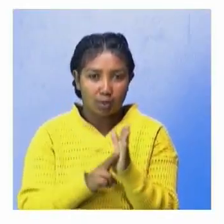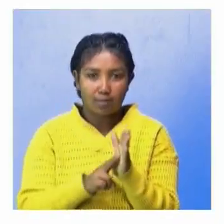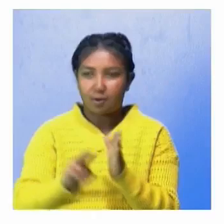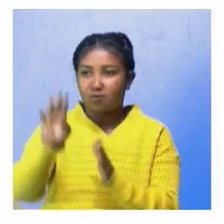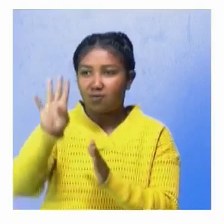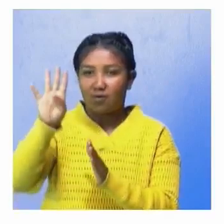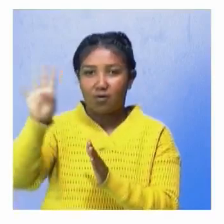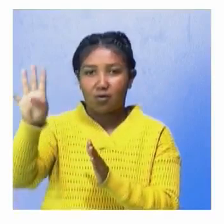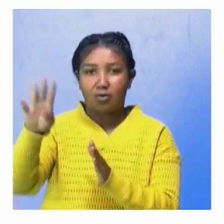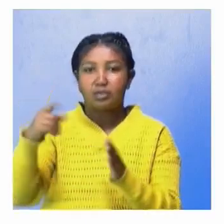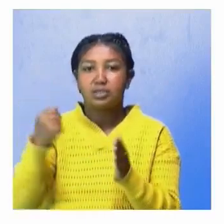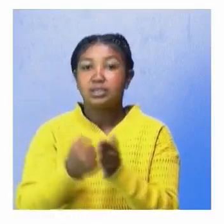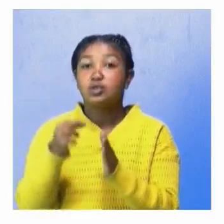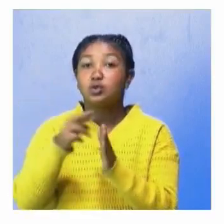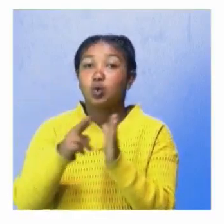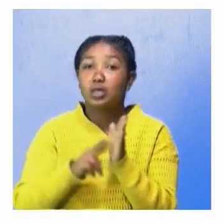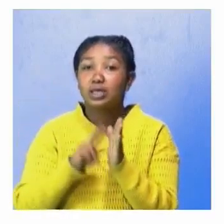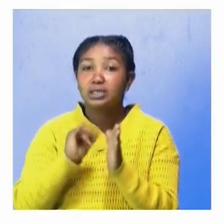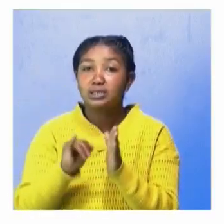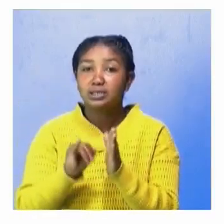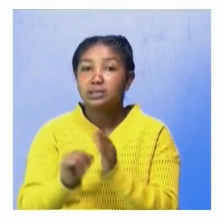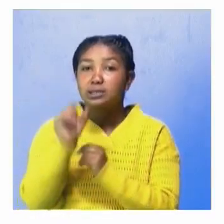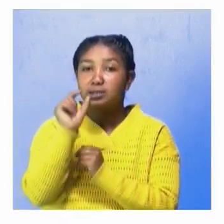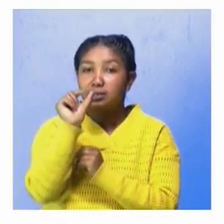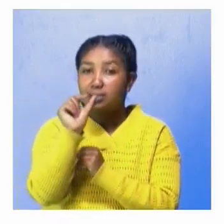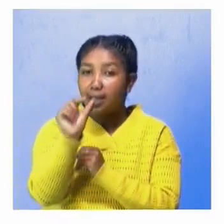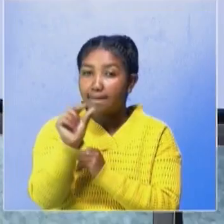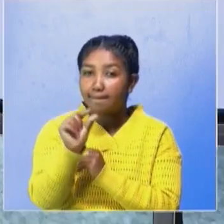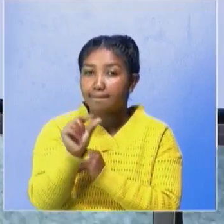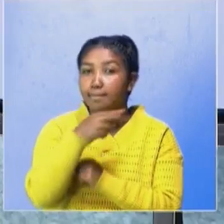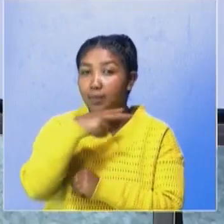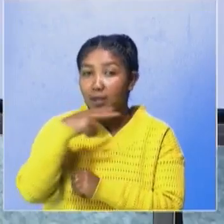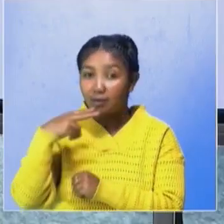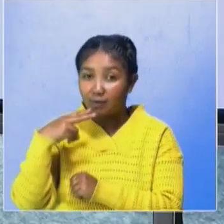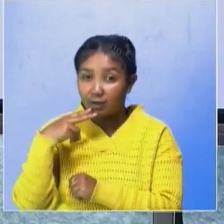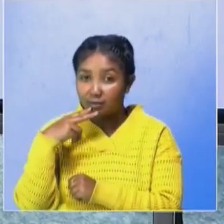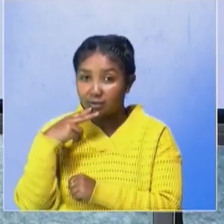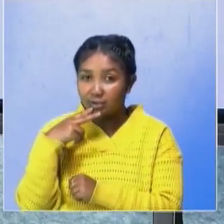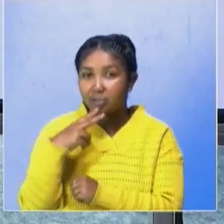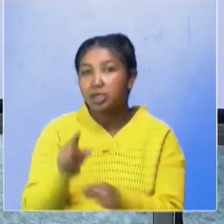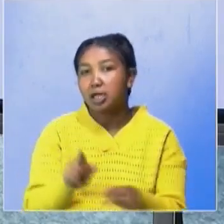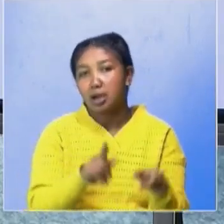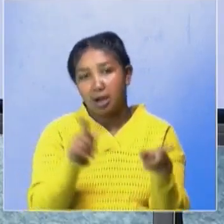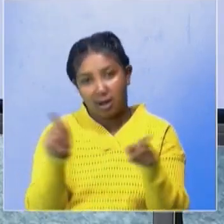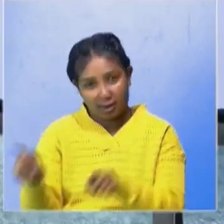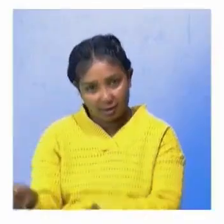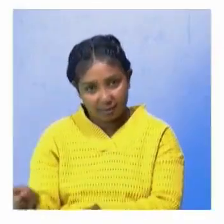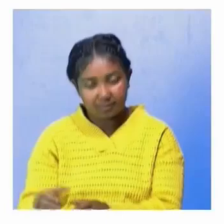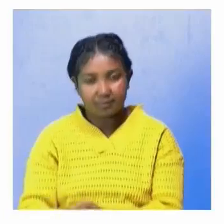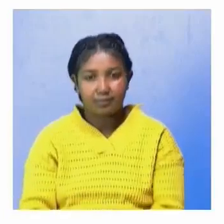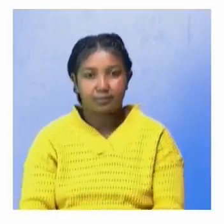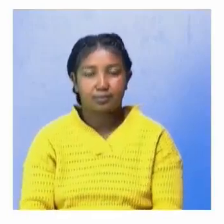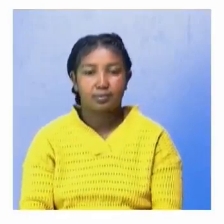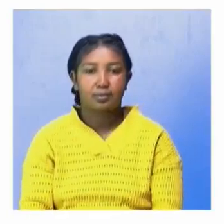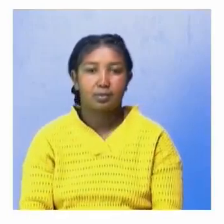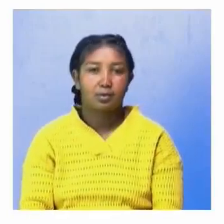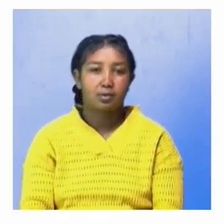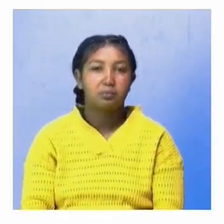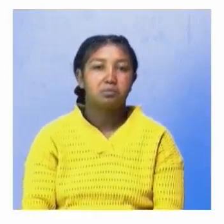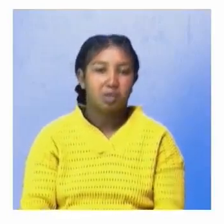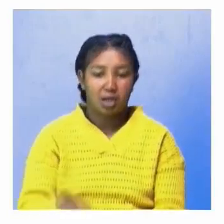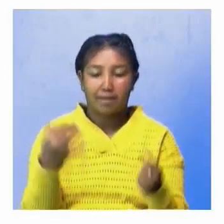4. This rule is some verbs like, for example, let us mention